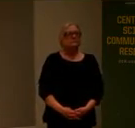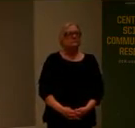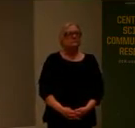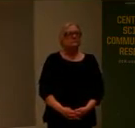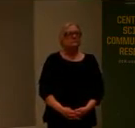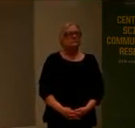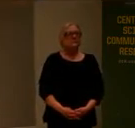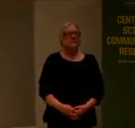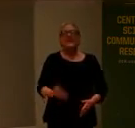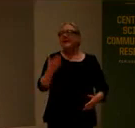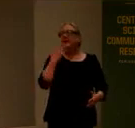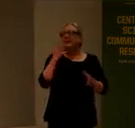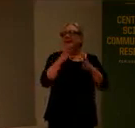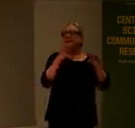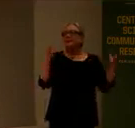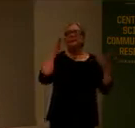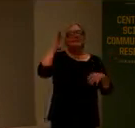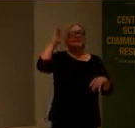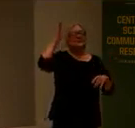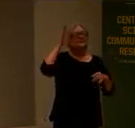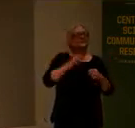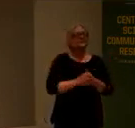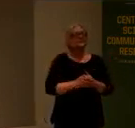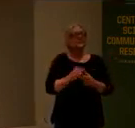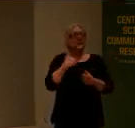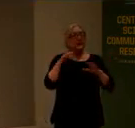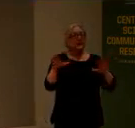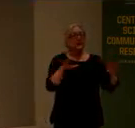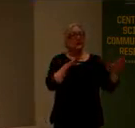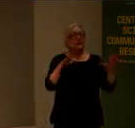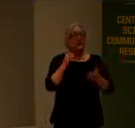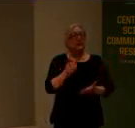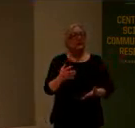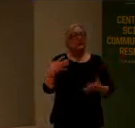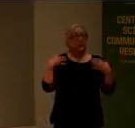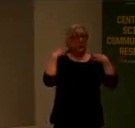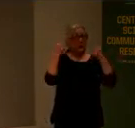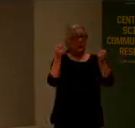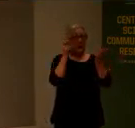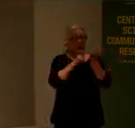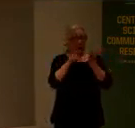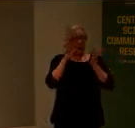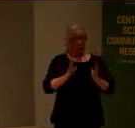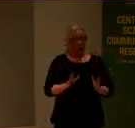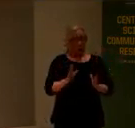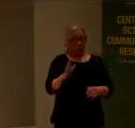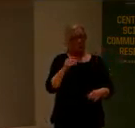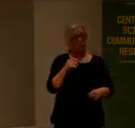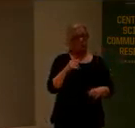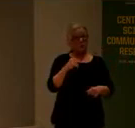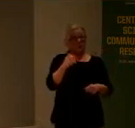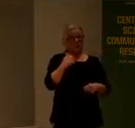Hi, thanks so much for that talk. So I'm a behavioral health researcher, and I'm interested in